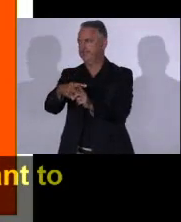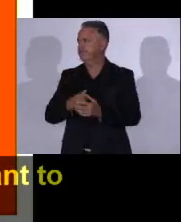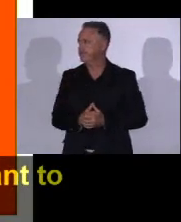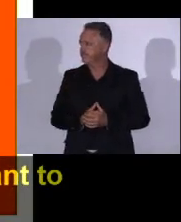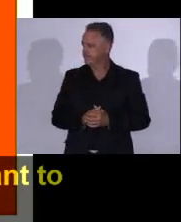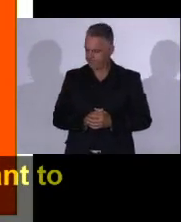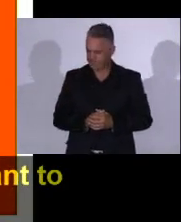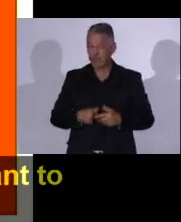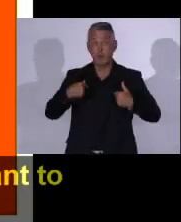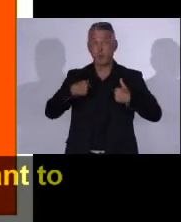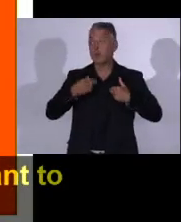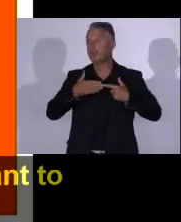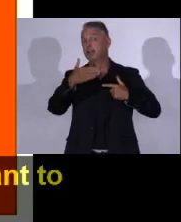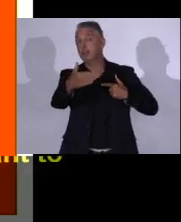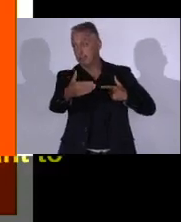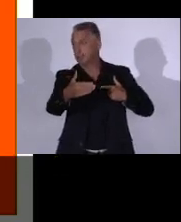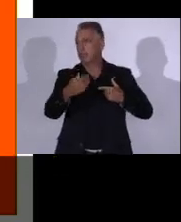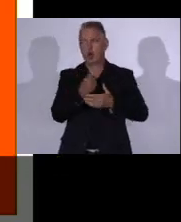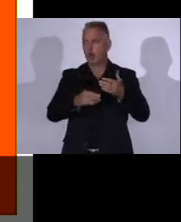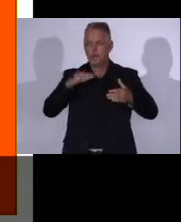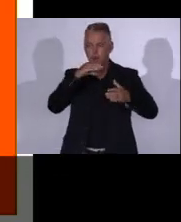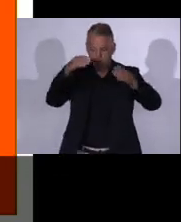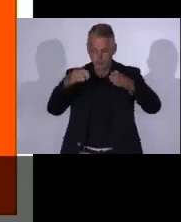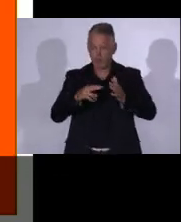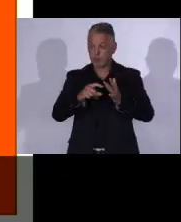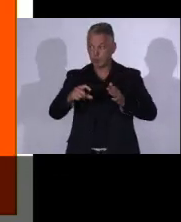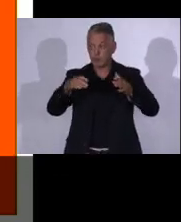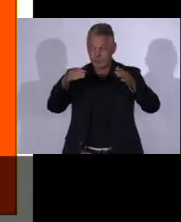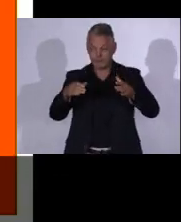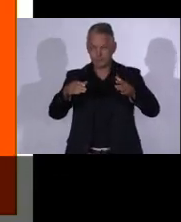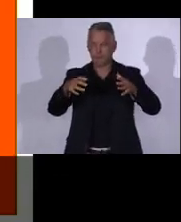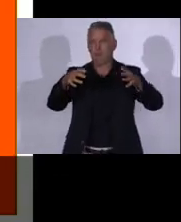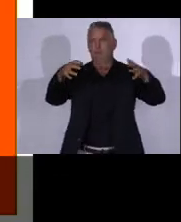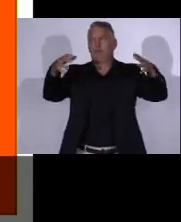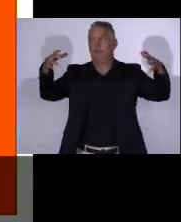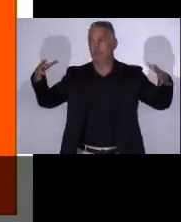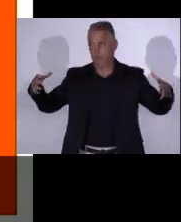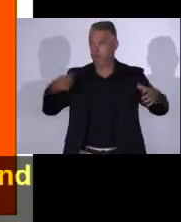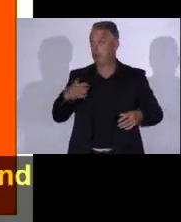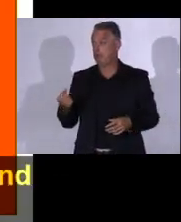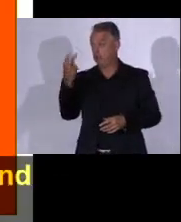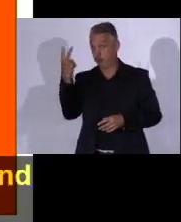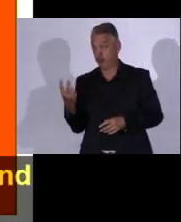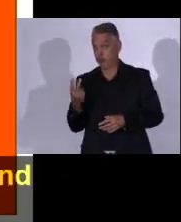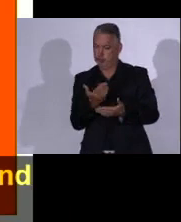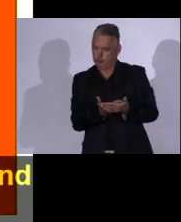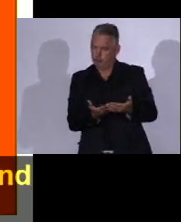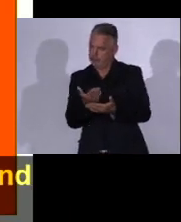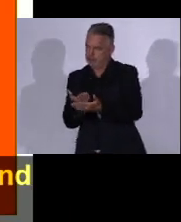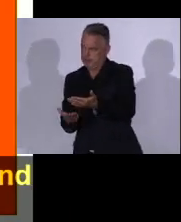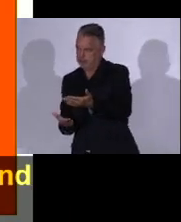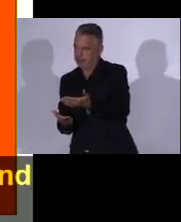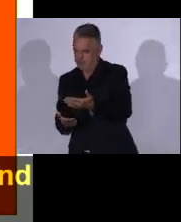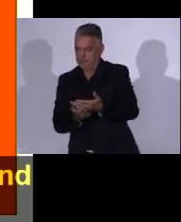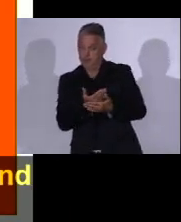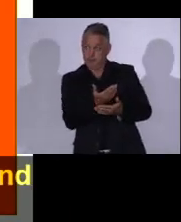the program beyond metropolitan Melbourne and beyond Victoria for that matter. I'm going to leave you with two little short stories. And the first one came from